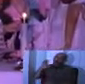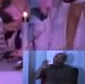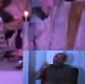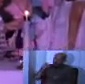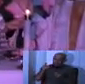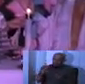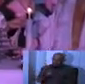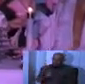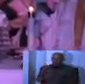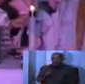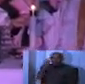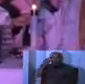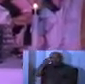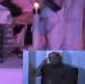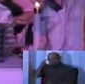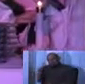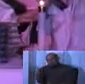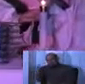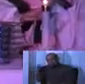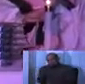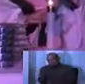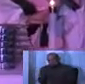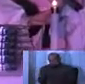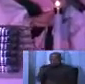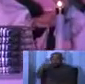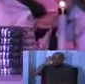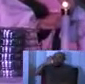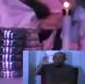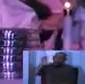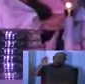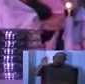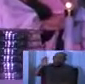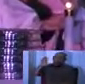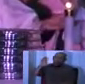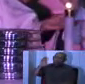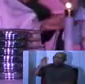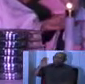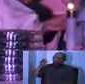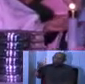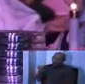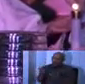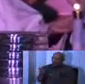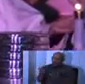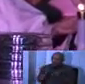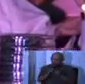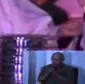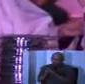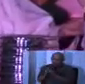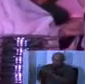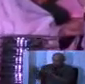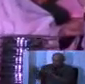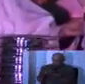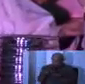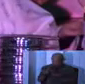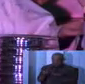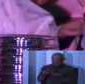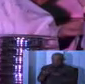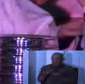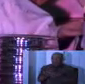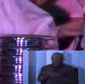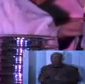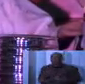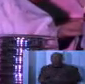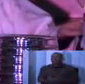live for you and serve your children as we have been served by the child